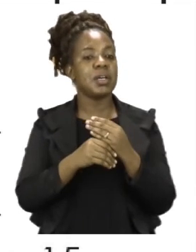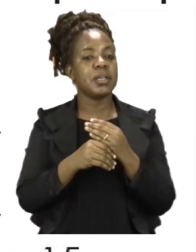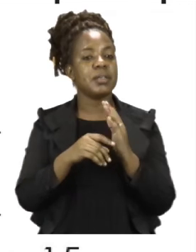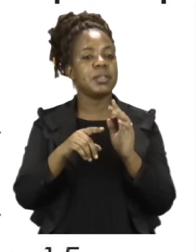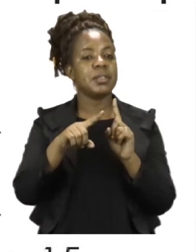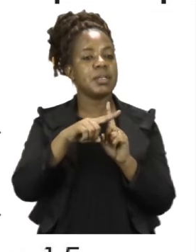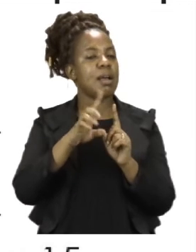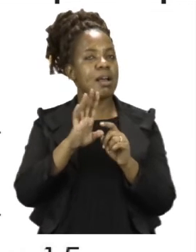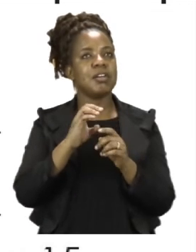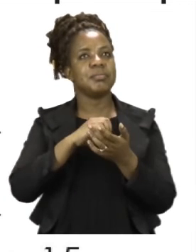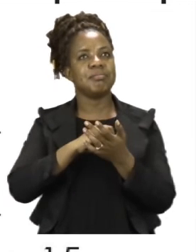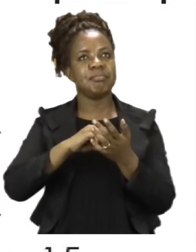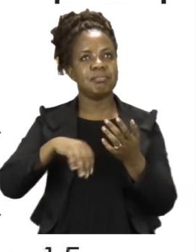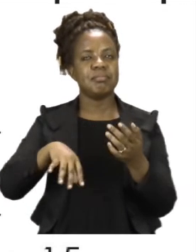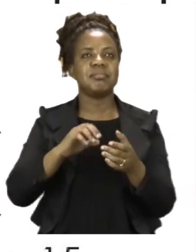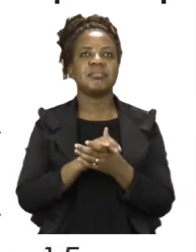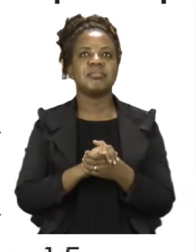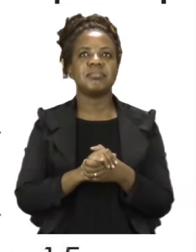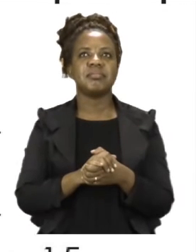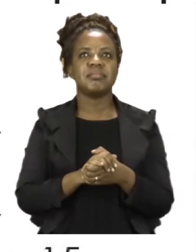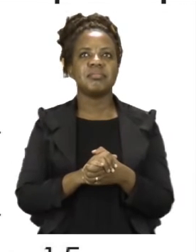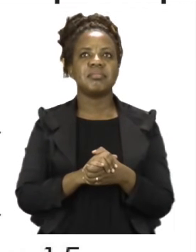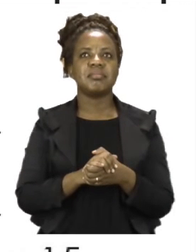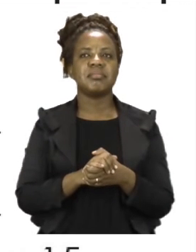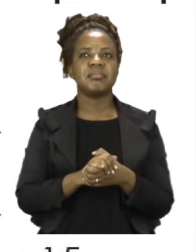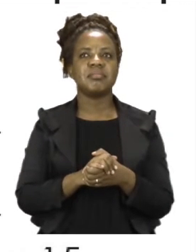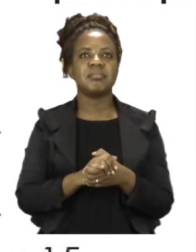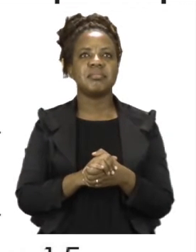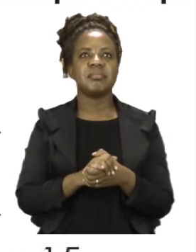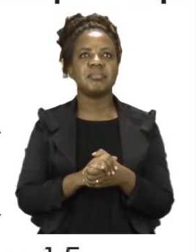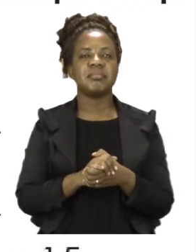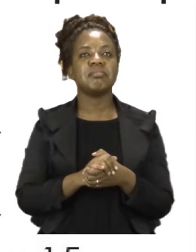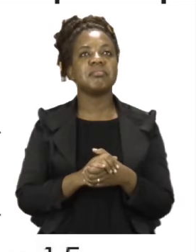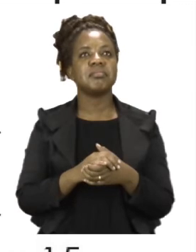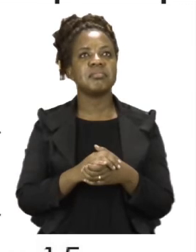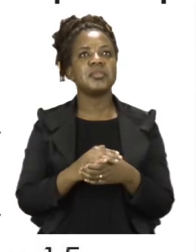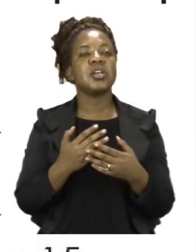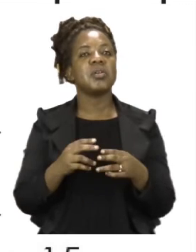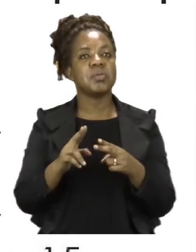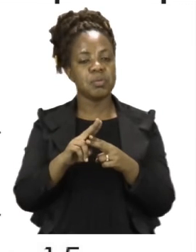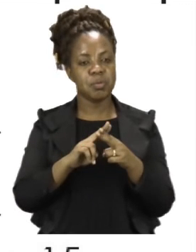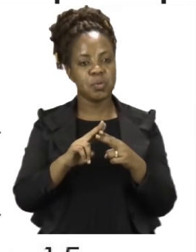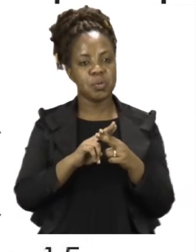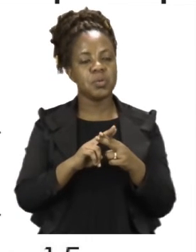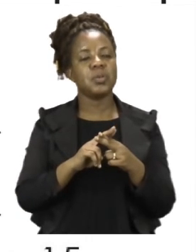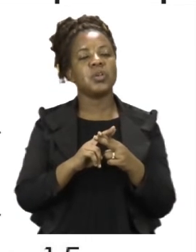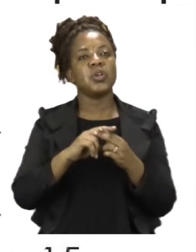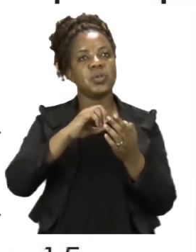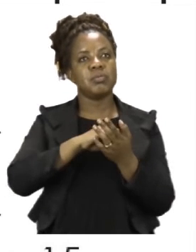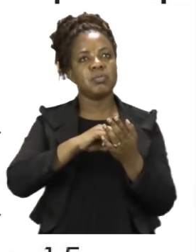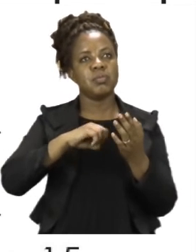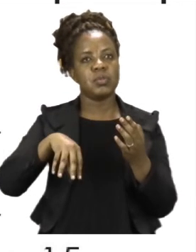be subtracting. So we are going to be using the subtraction method to find our